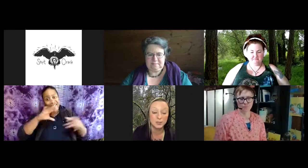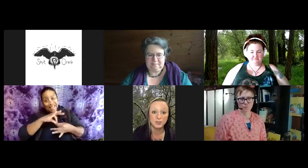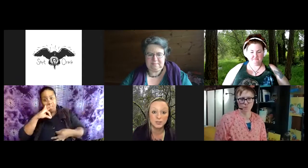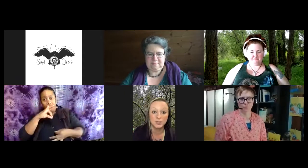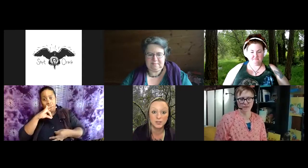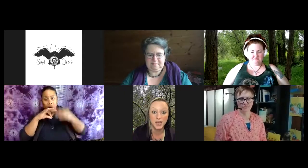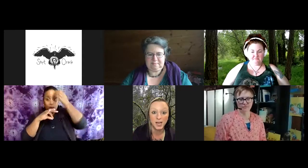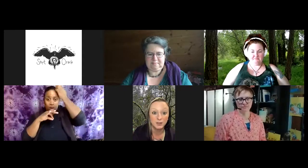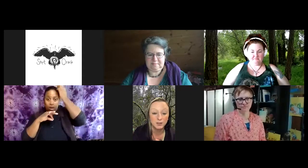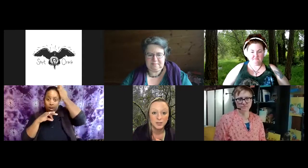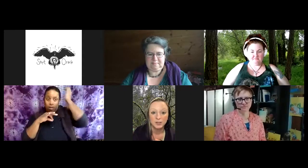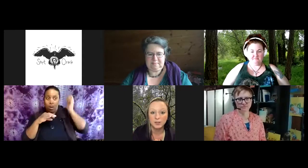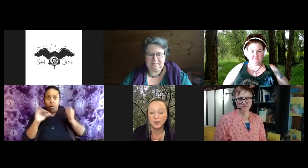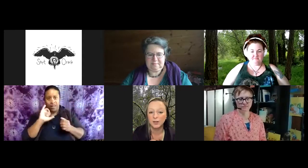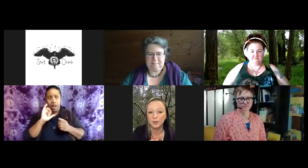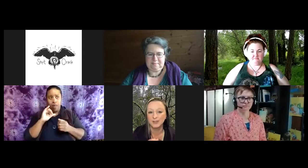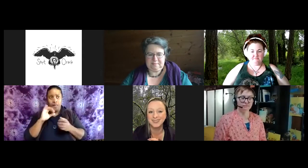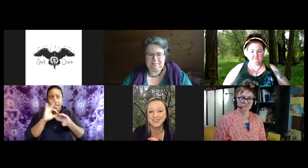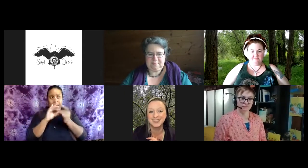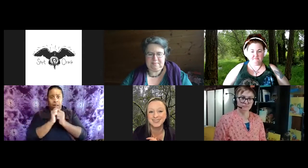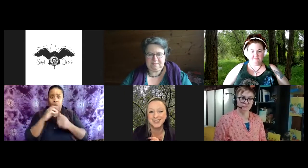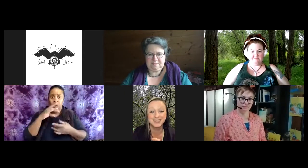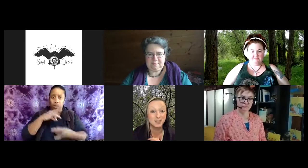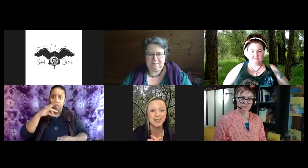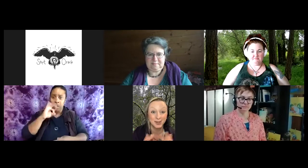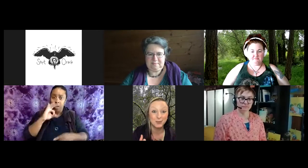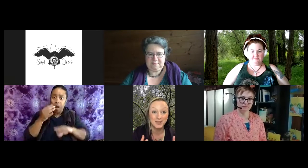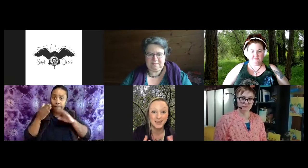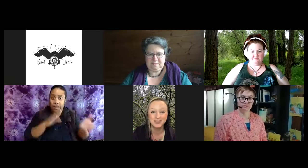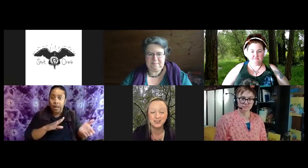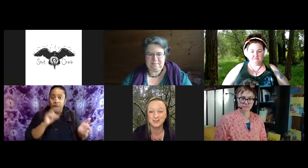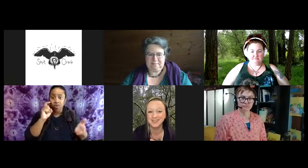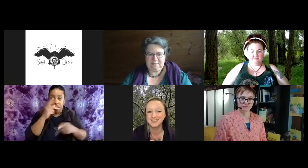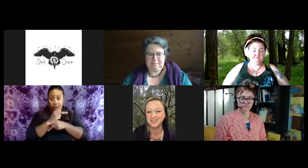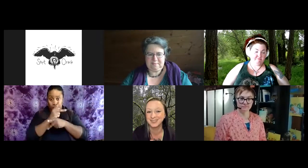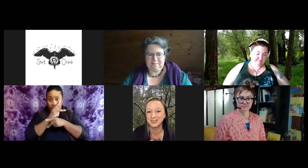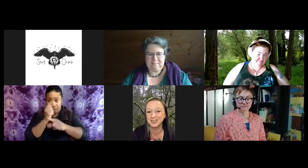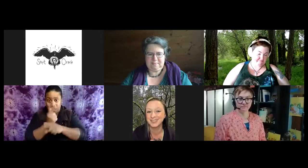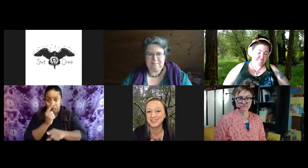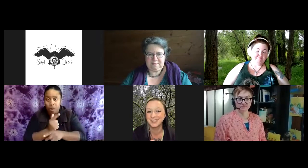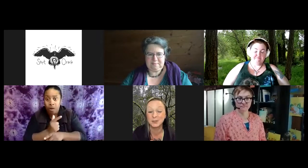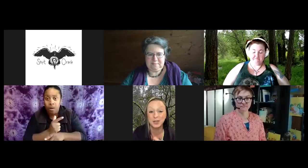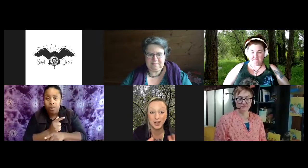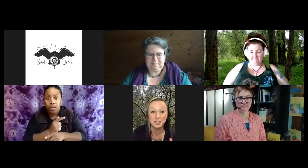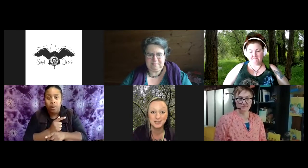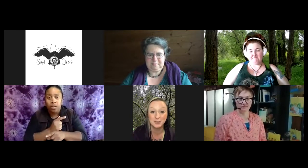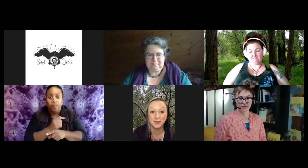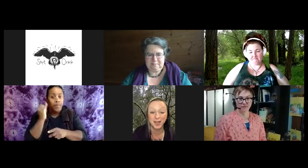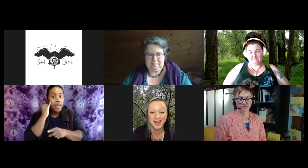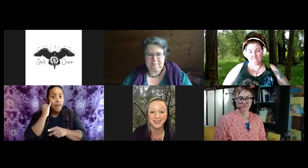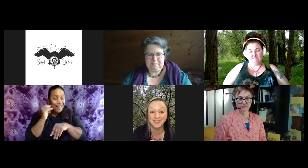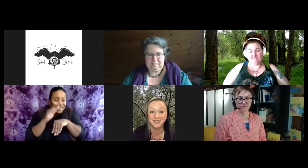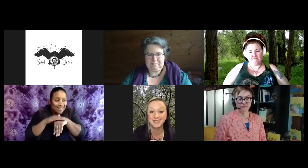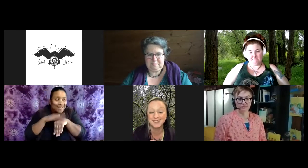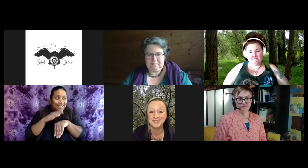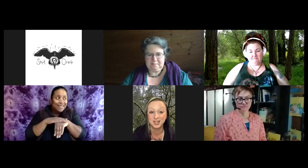with spirits of the dead, you're going to be careful with that too, right? So if you're cautious about